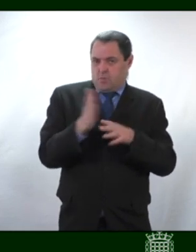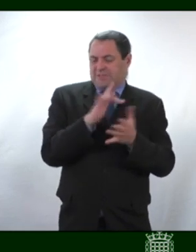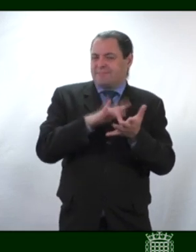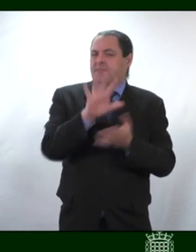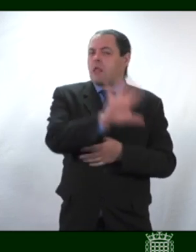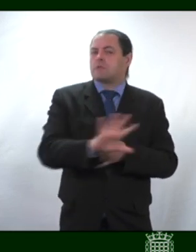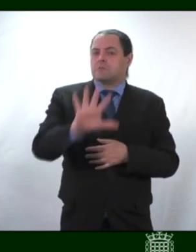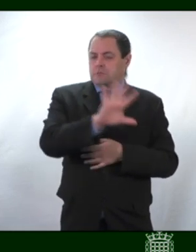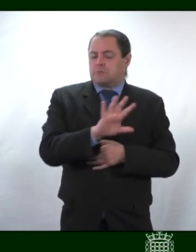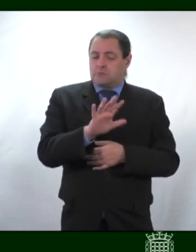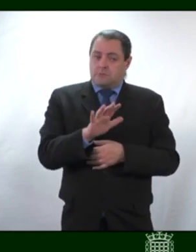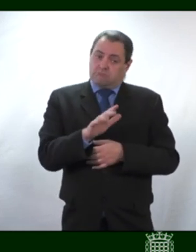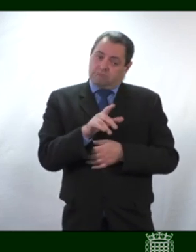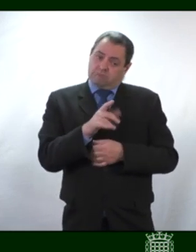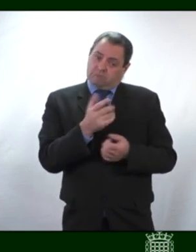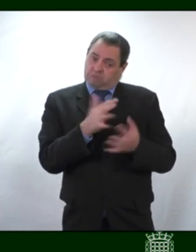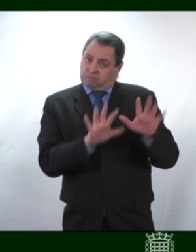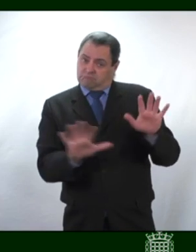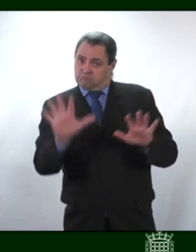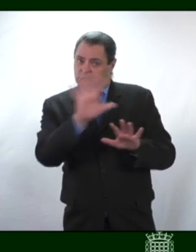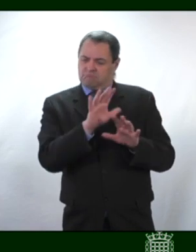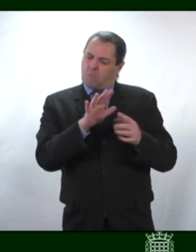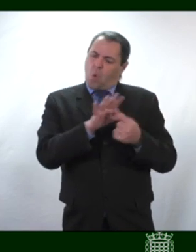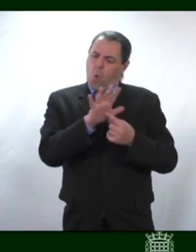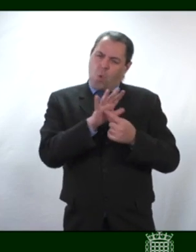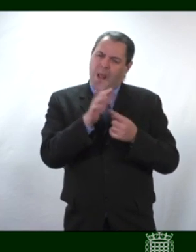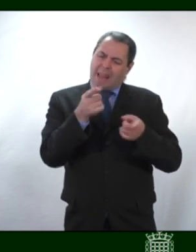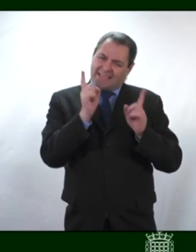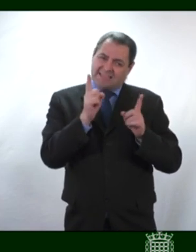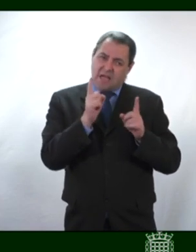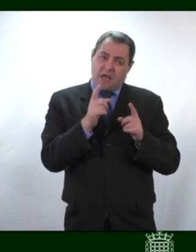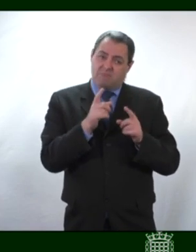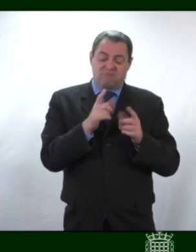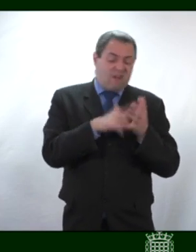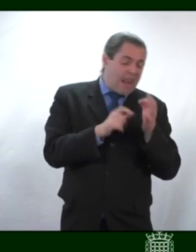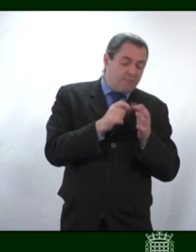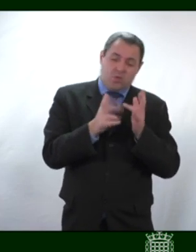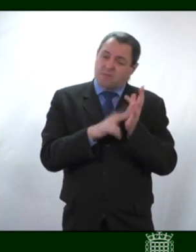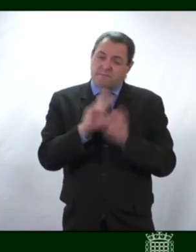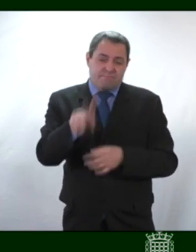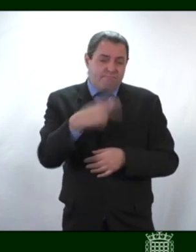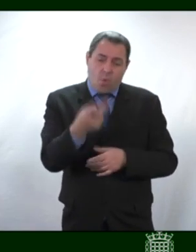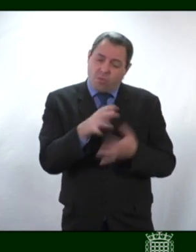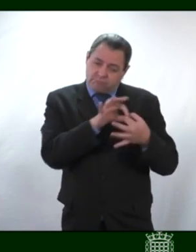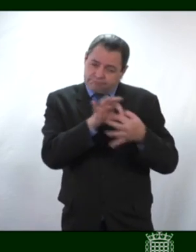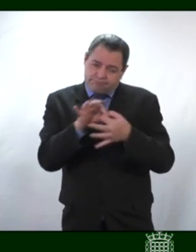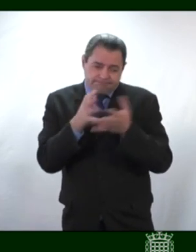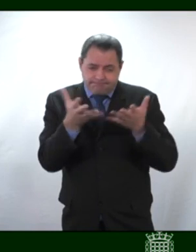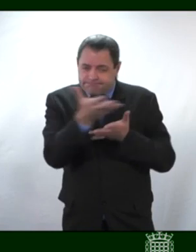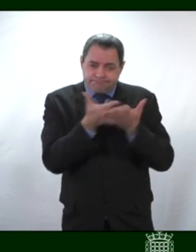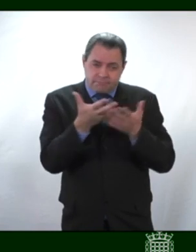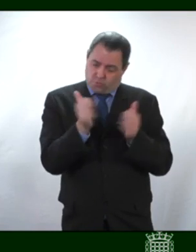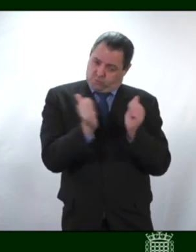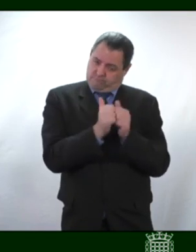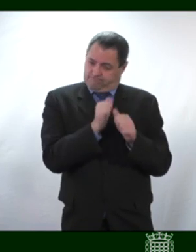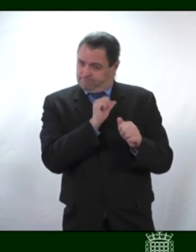very large part the local leadership, again across party lines, has worked very closely together to do what is right for the people of the